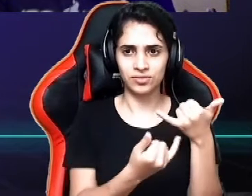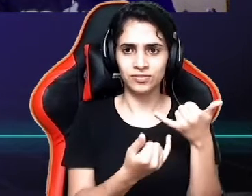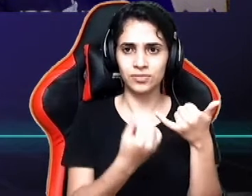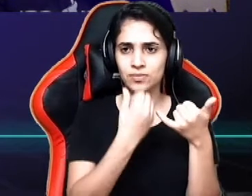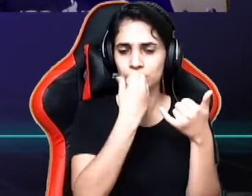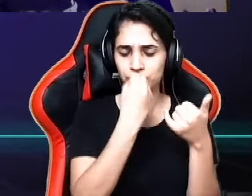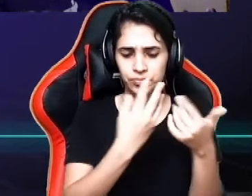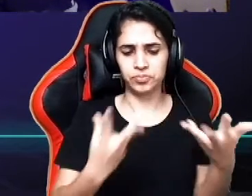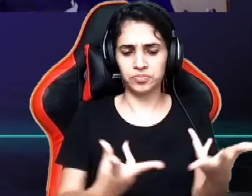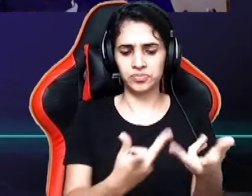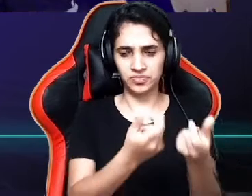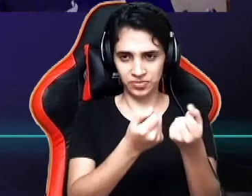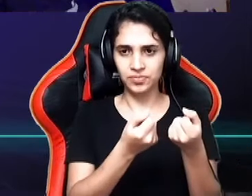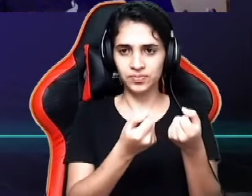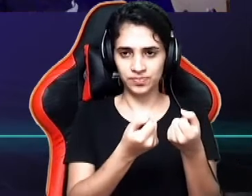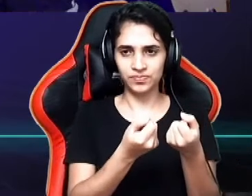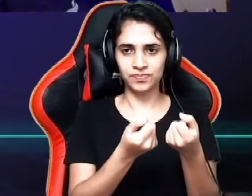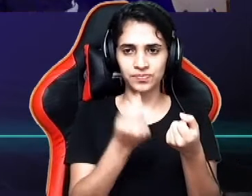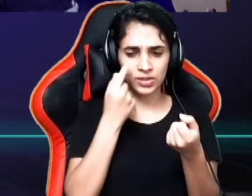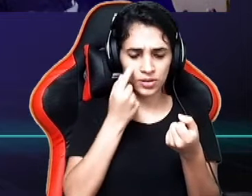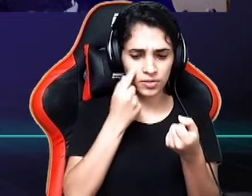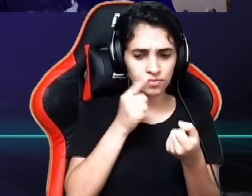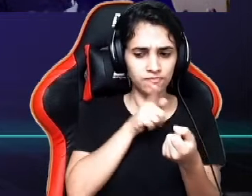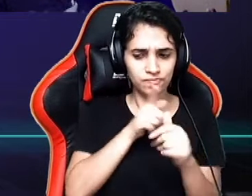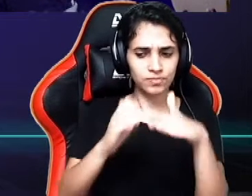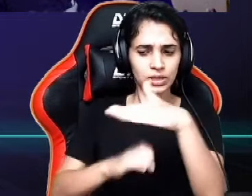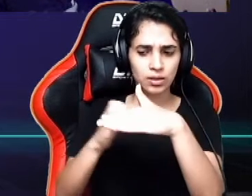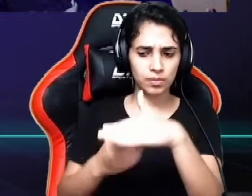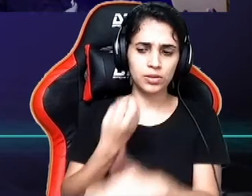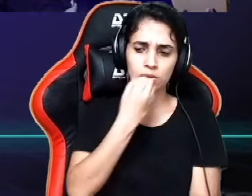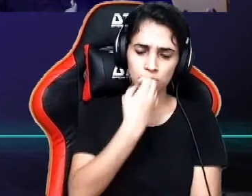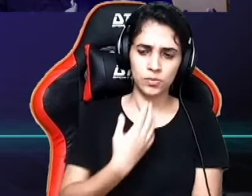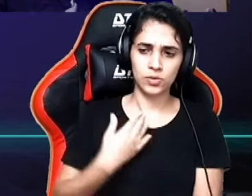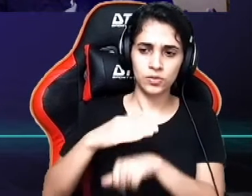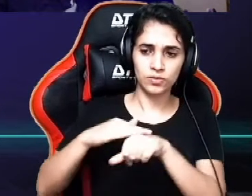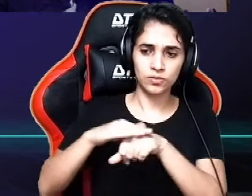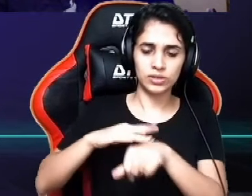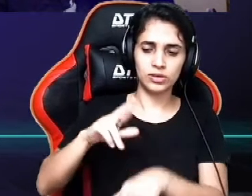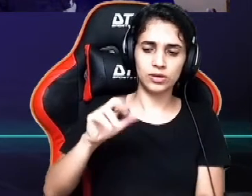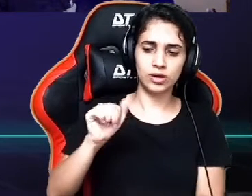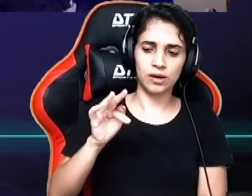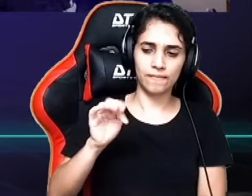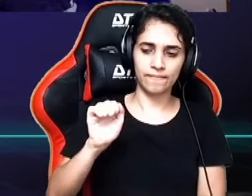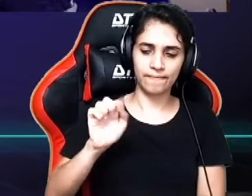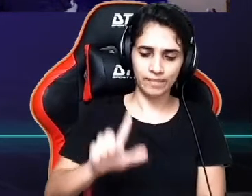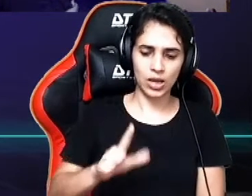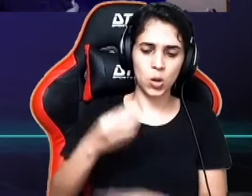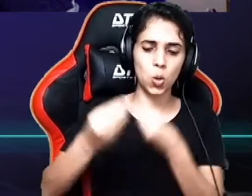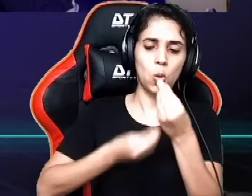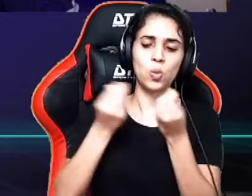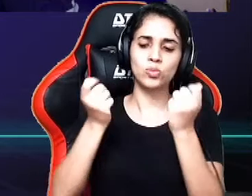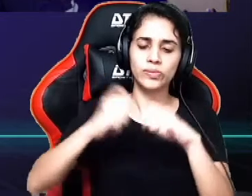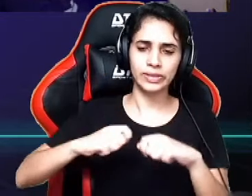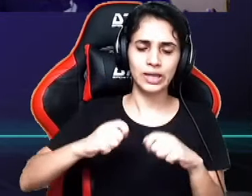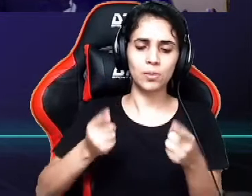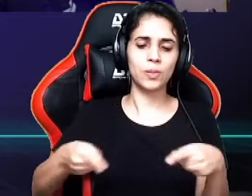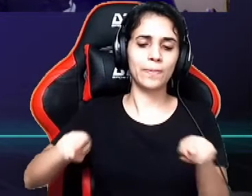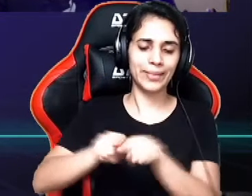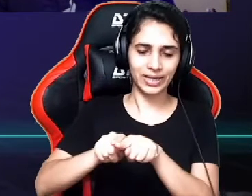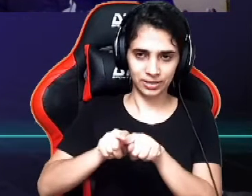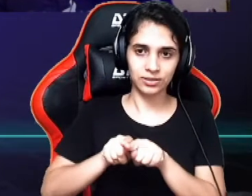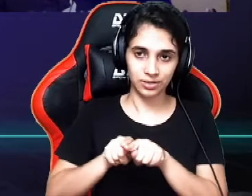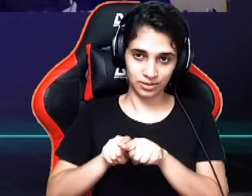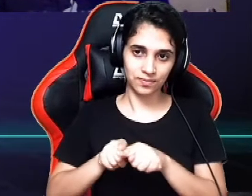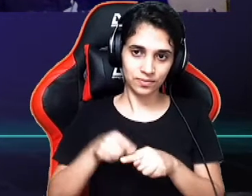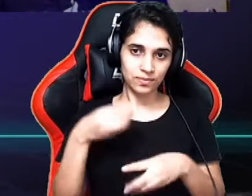Stars, well, very polished games, and I saw that at Monomito. So talking to Rafael, we try to understand how a